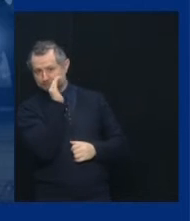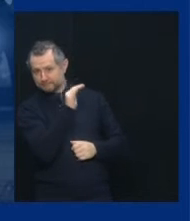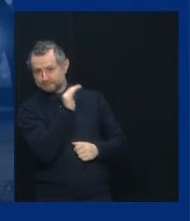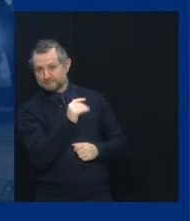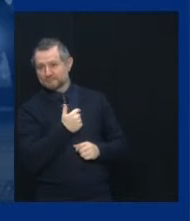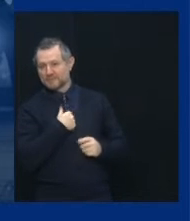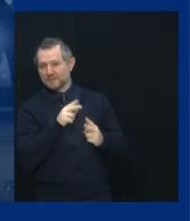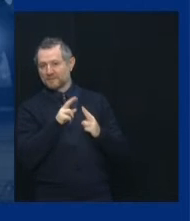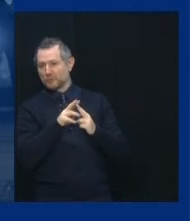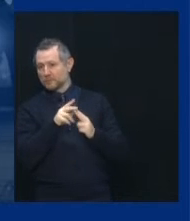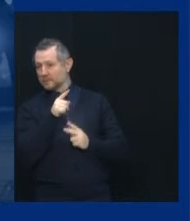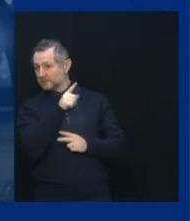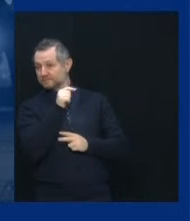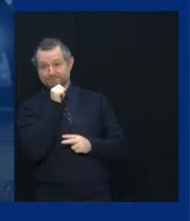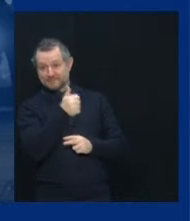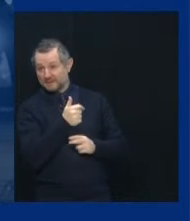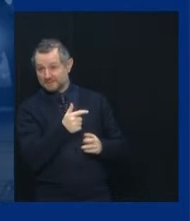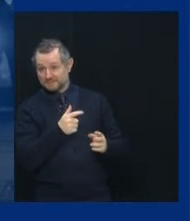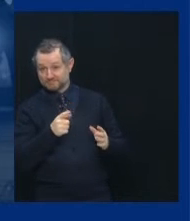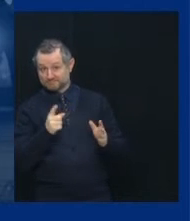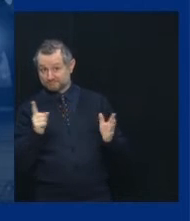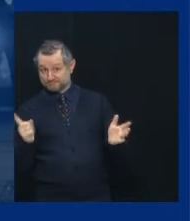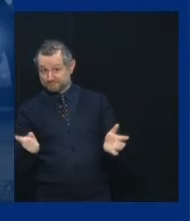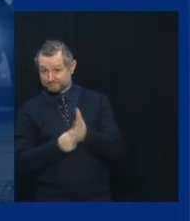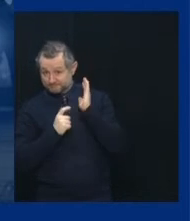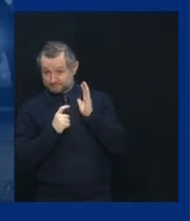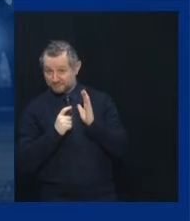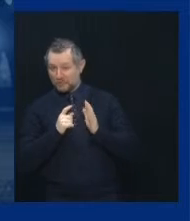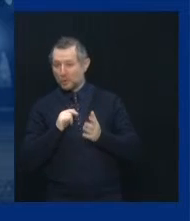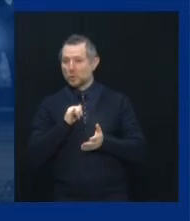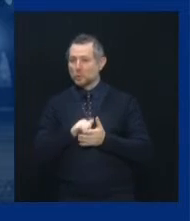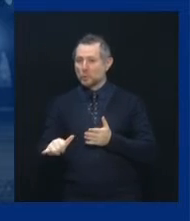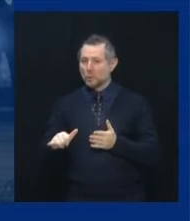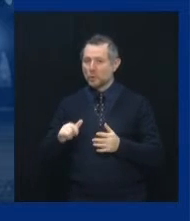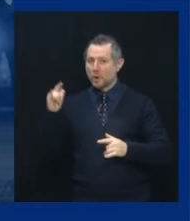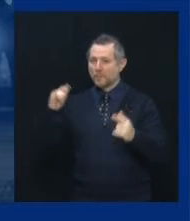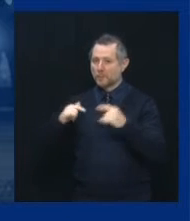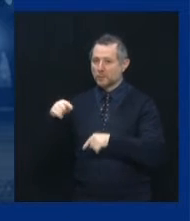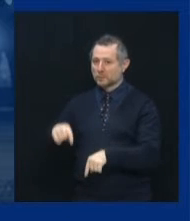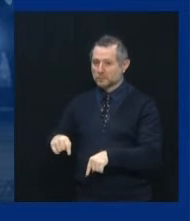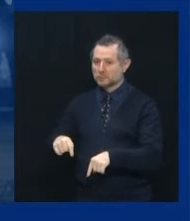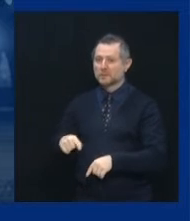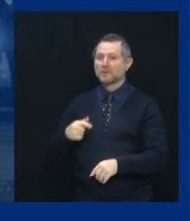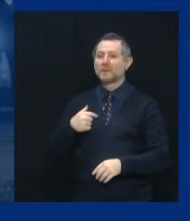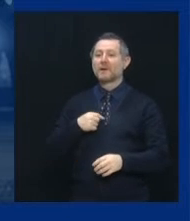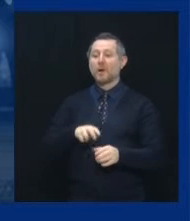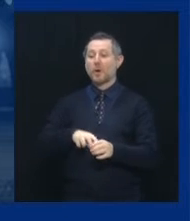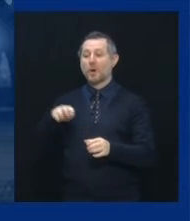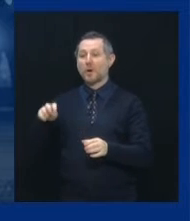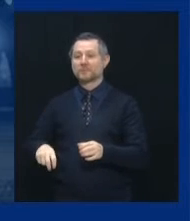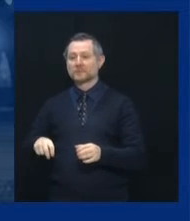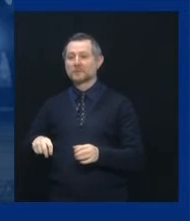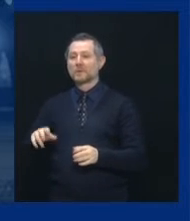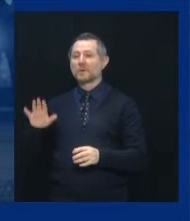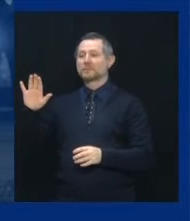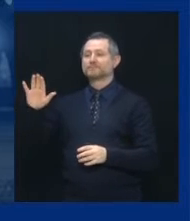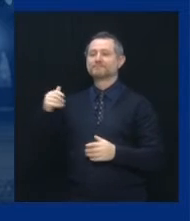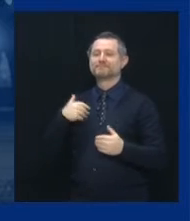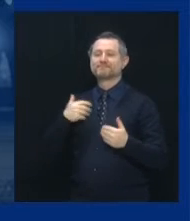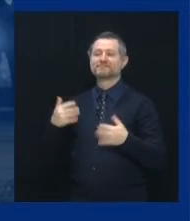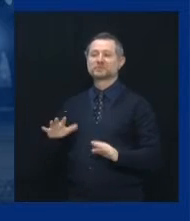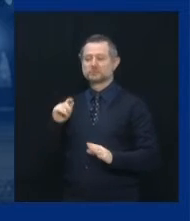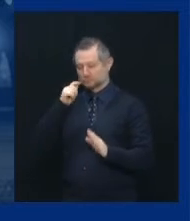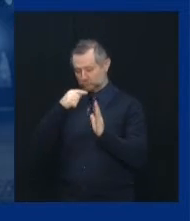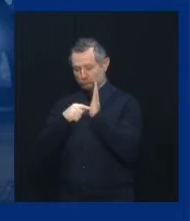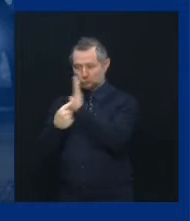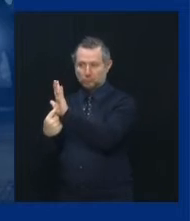either require in New York airports that the person shows that they were tested before admission,